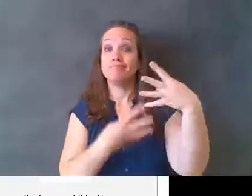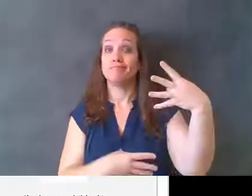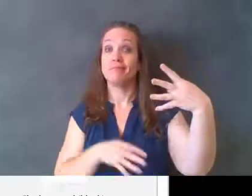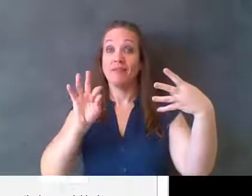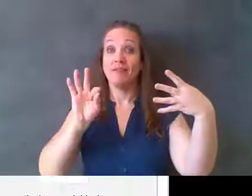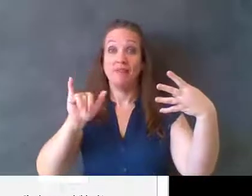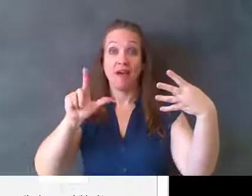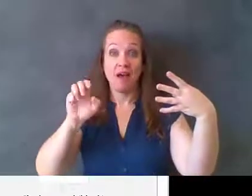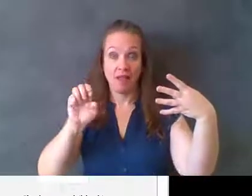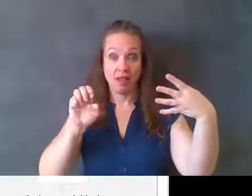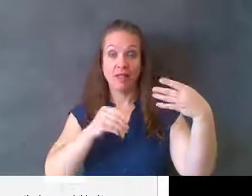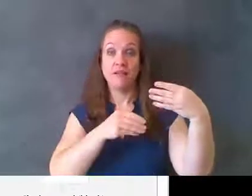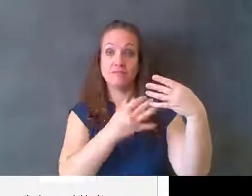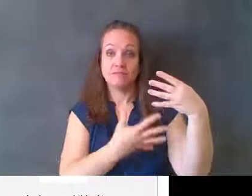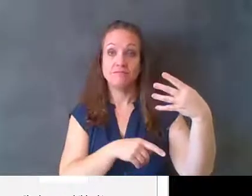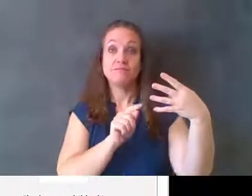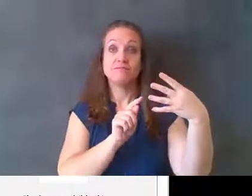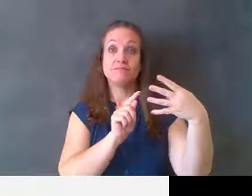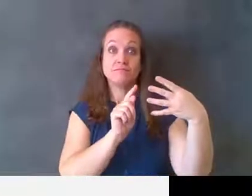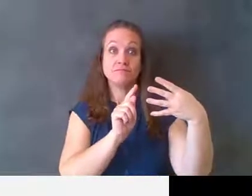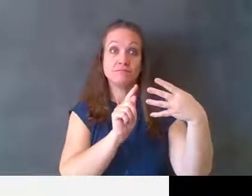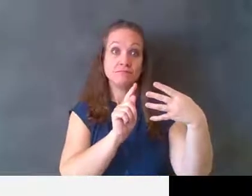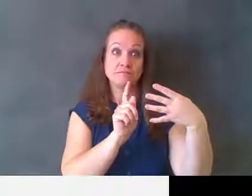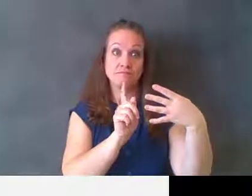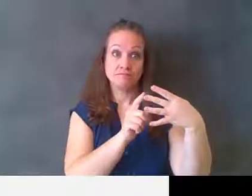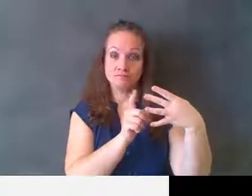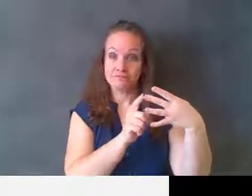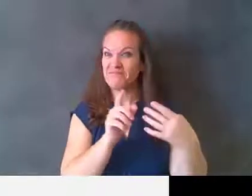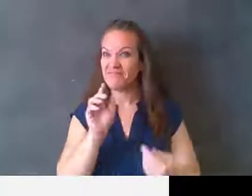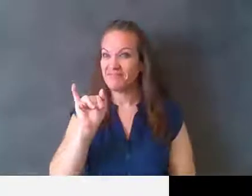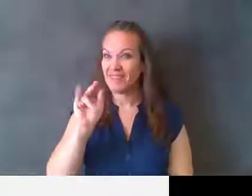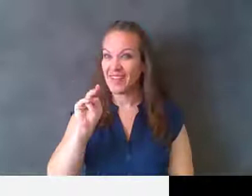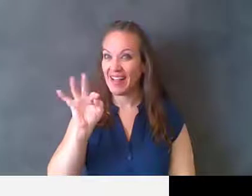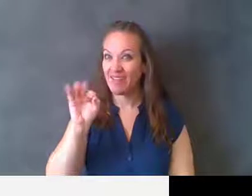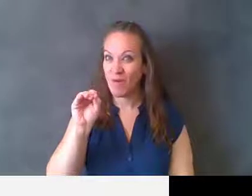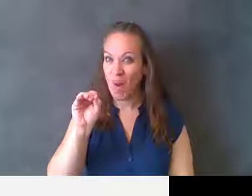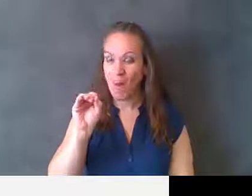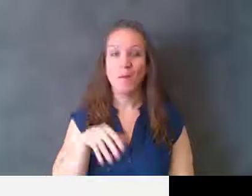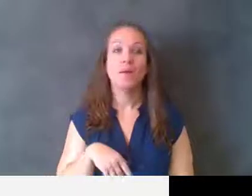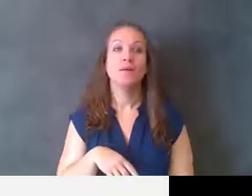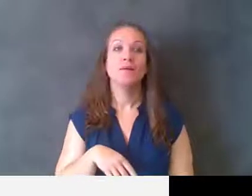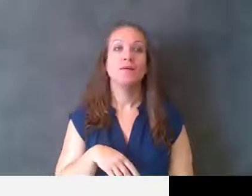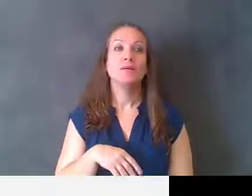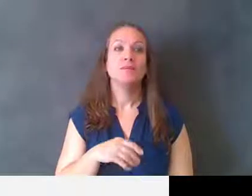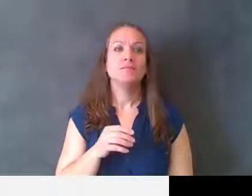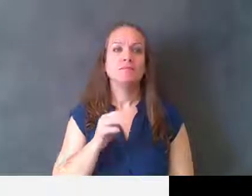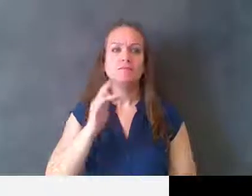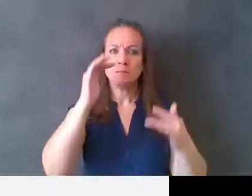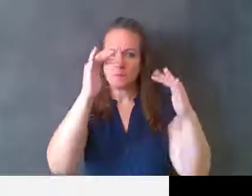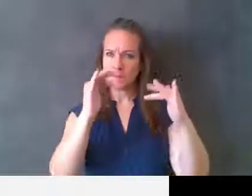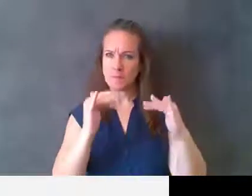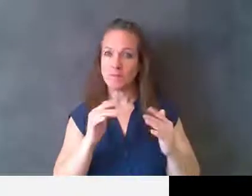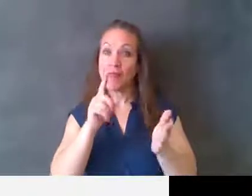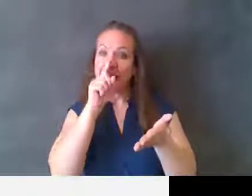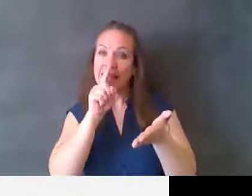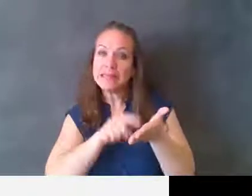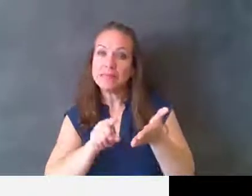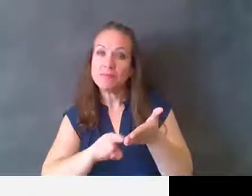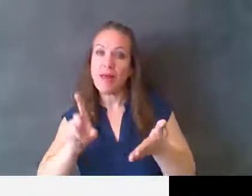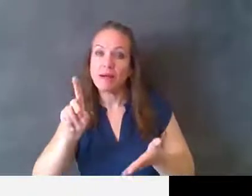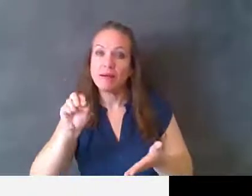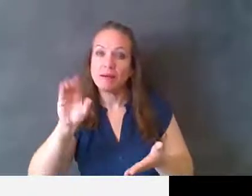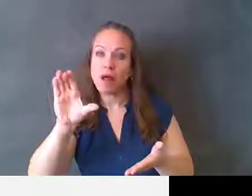And then I'm going to select Info again, like we did earlier. And we're looking for Inspect Document. So here it says Check